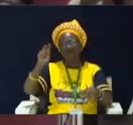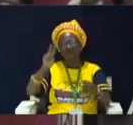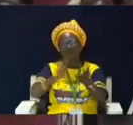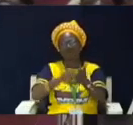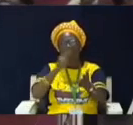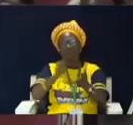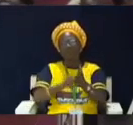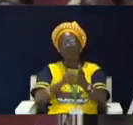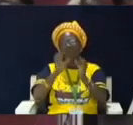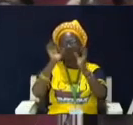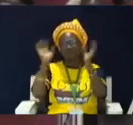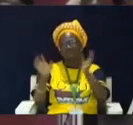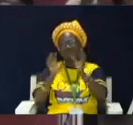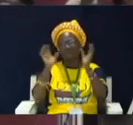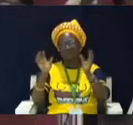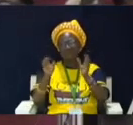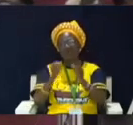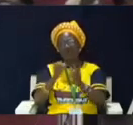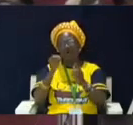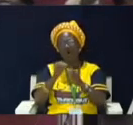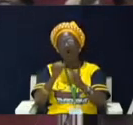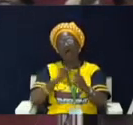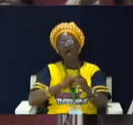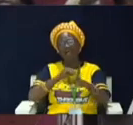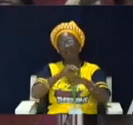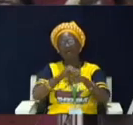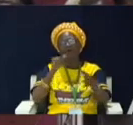Or shall I call it triple celebrations?